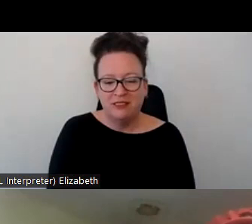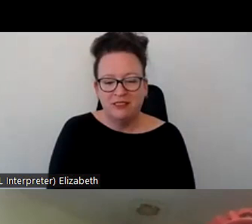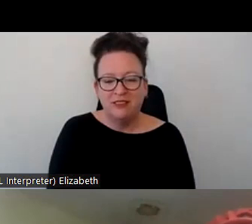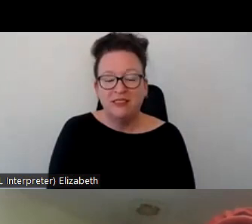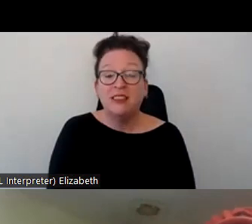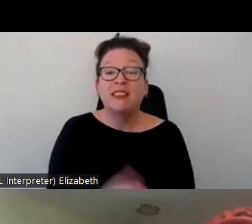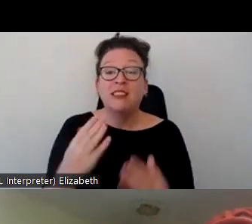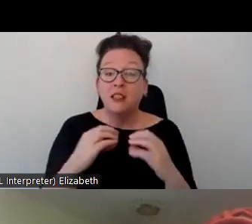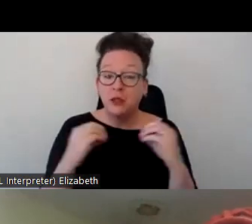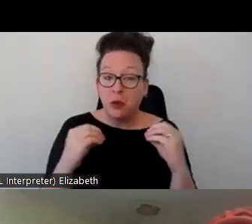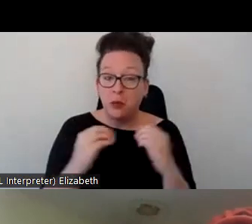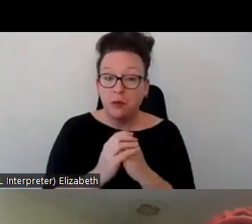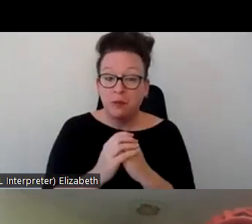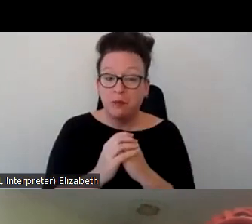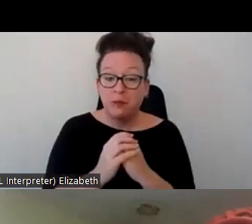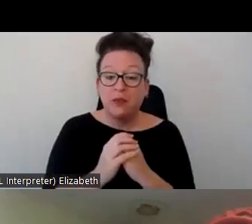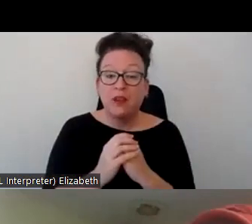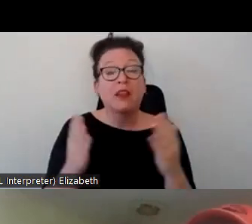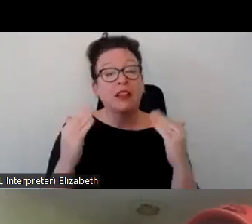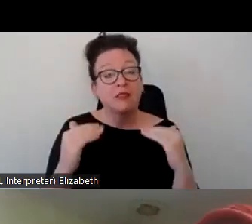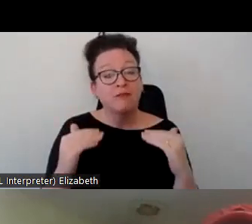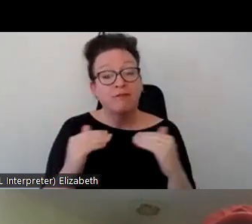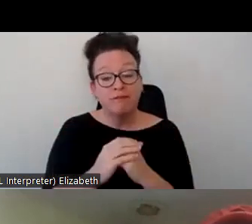So with that, then,